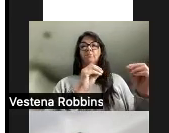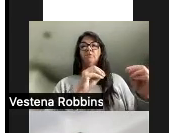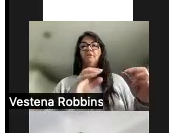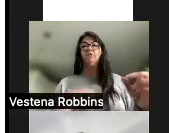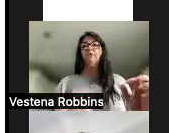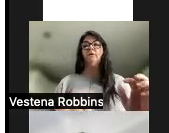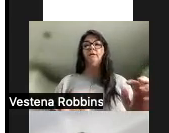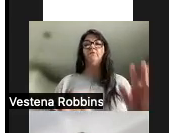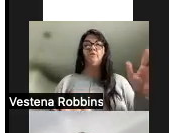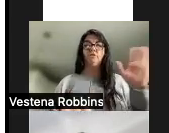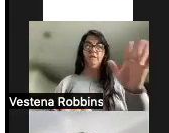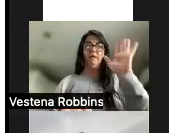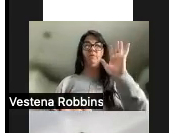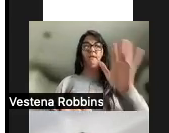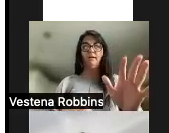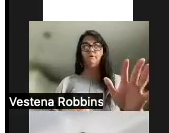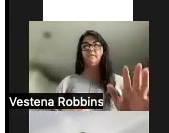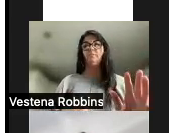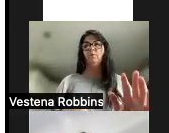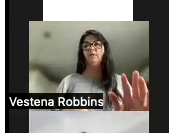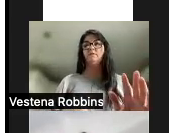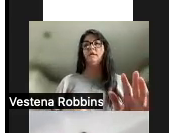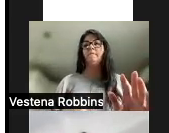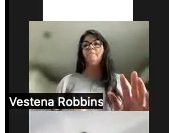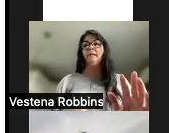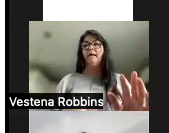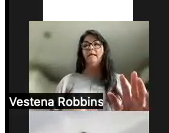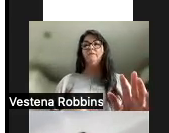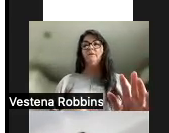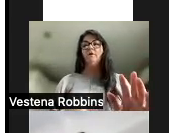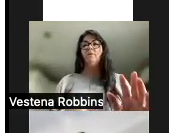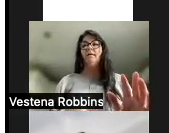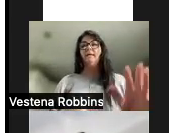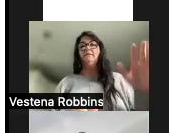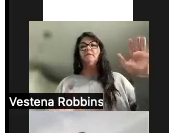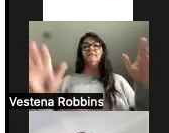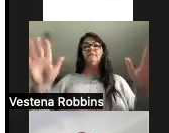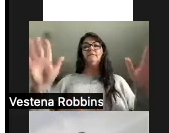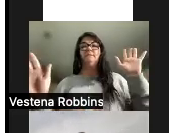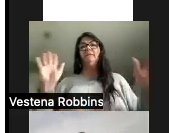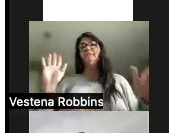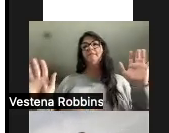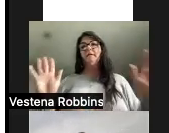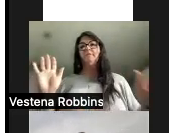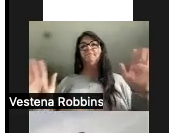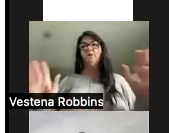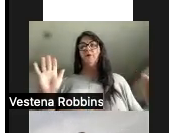promotion, prevention, and early intervention treatment and recovery supports. And so it's a bit